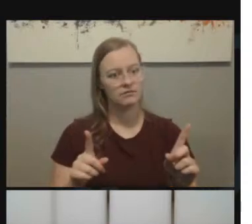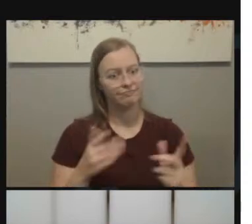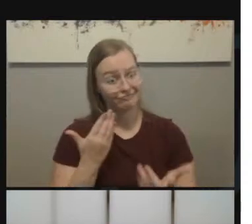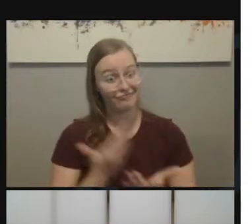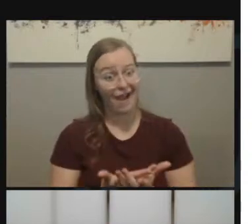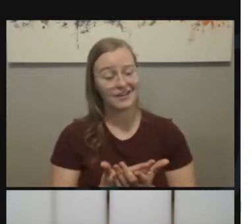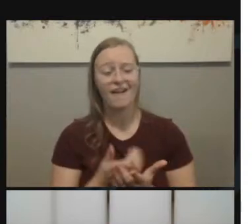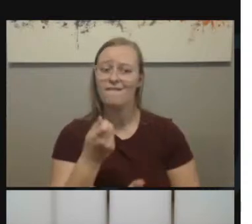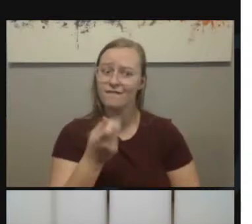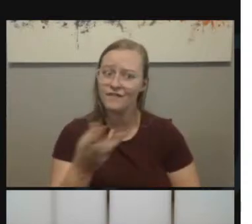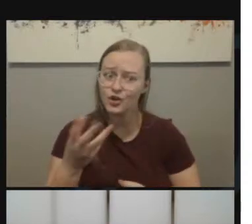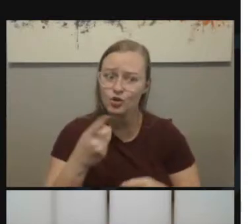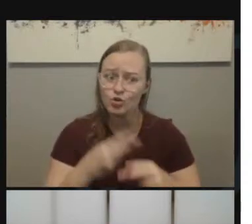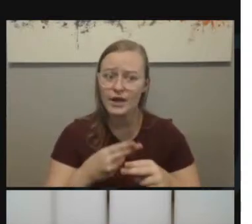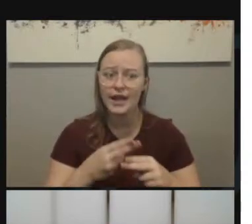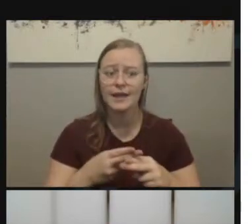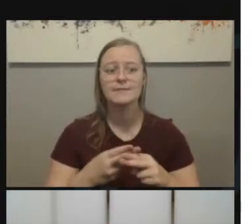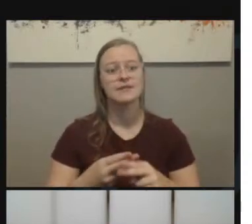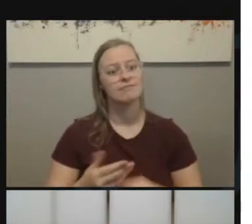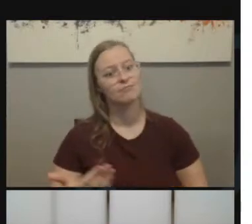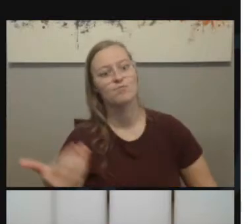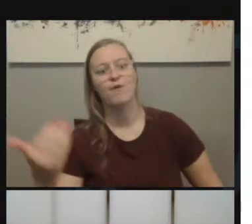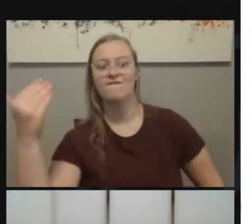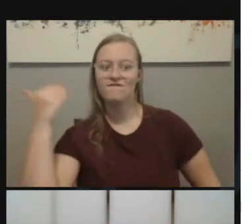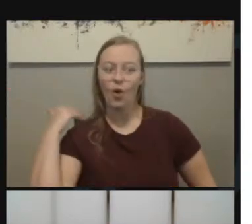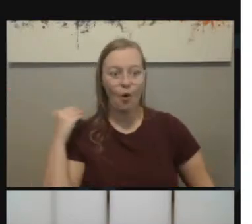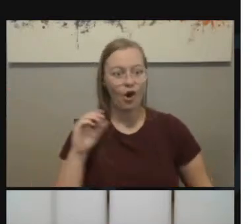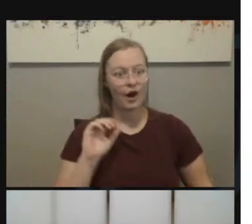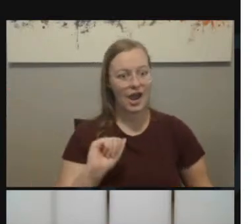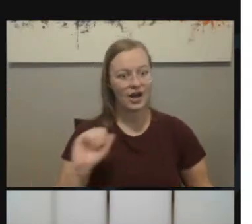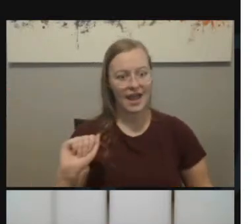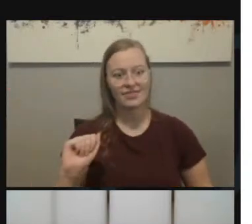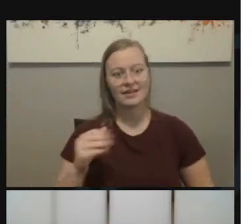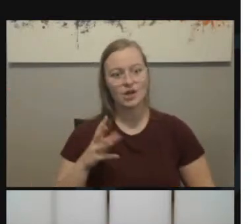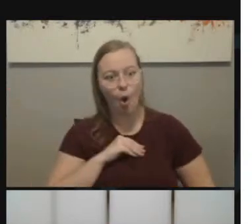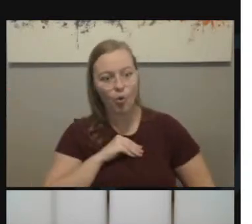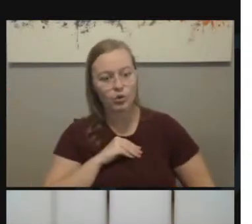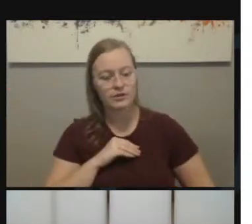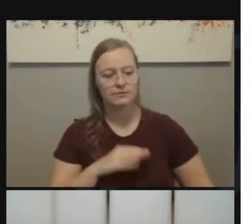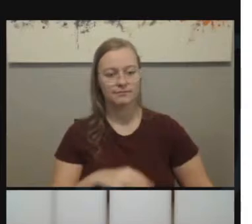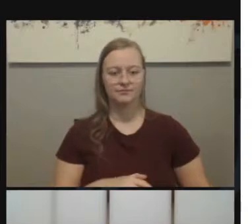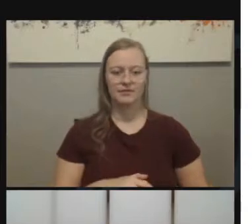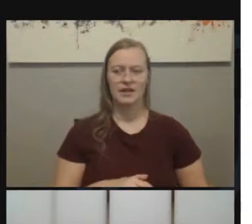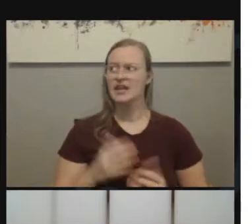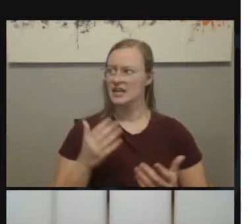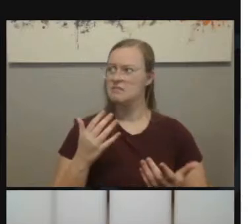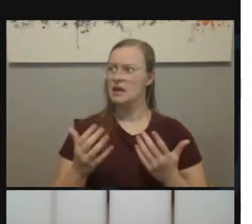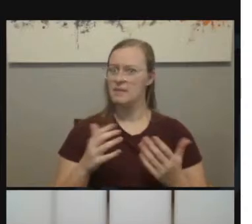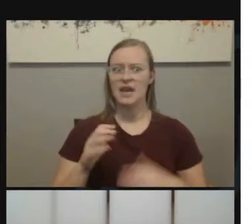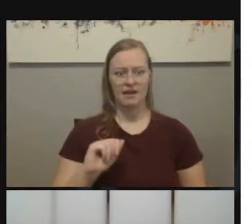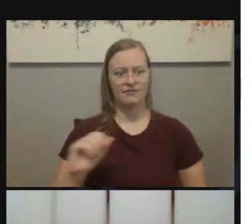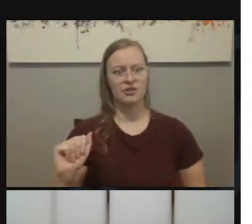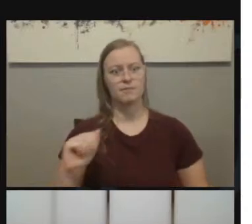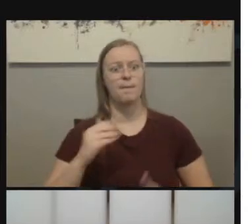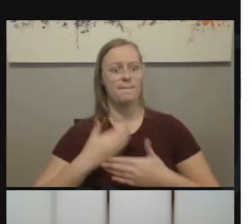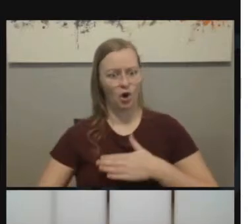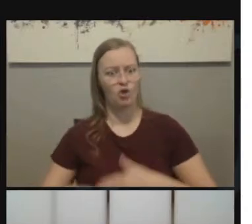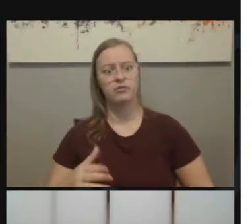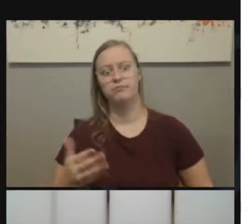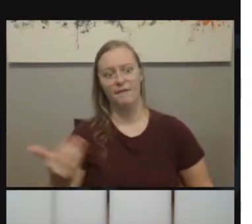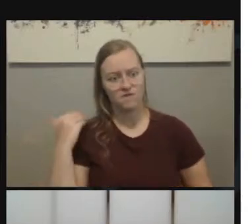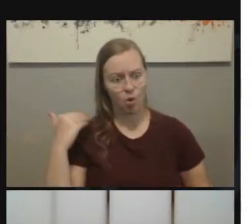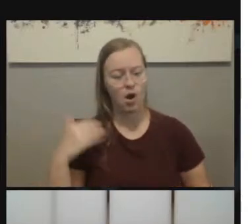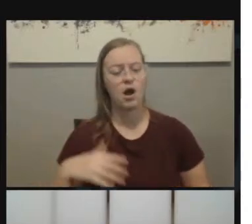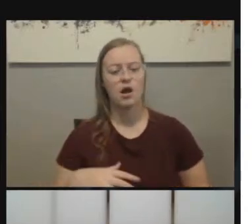few names that precede even Aaron Anthony's ownership, in fact, even precede Aaron Anthony's birth.